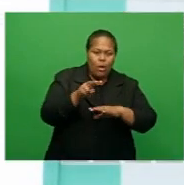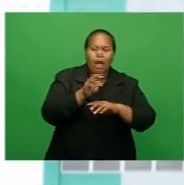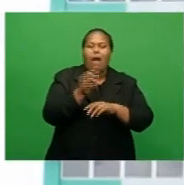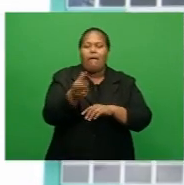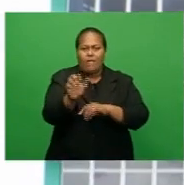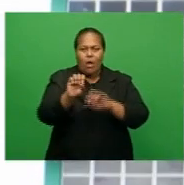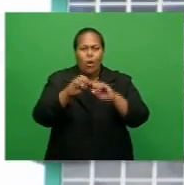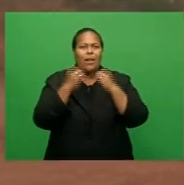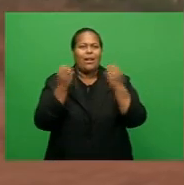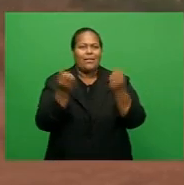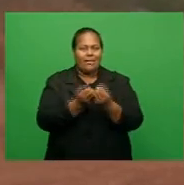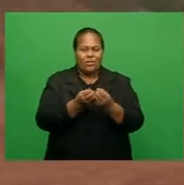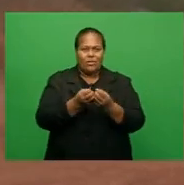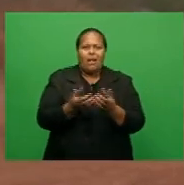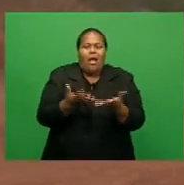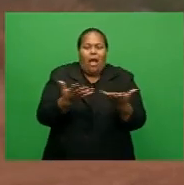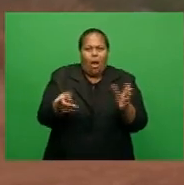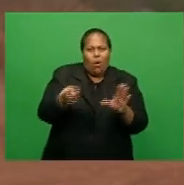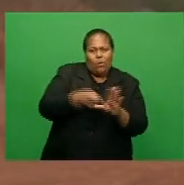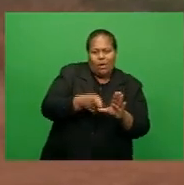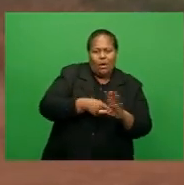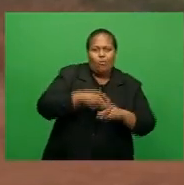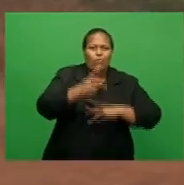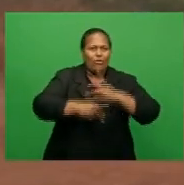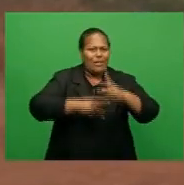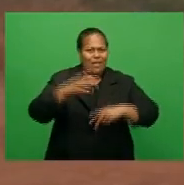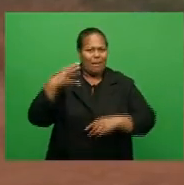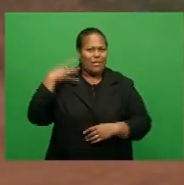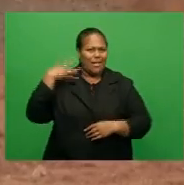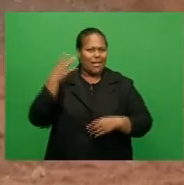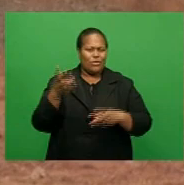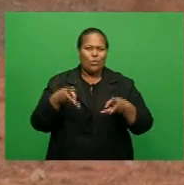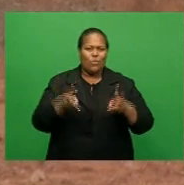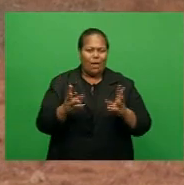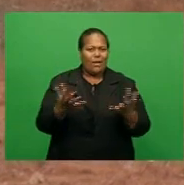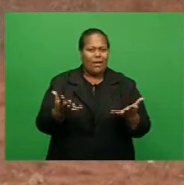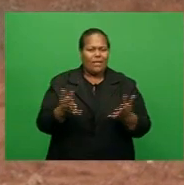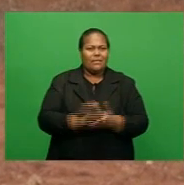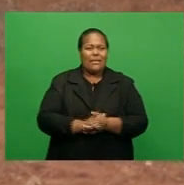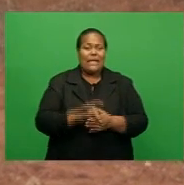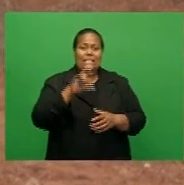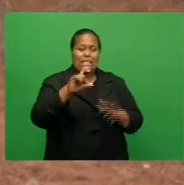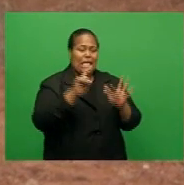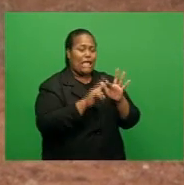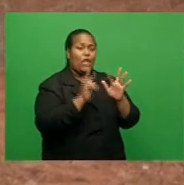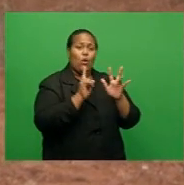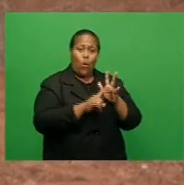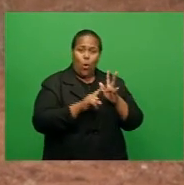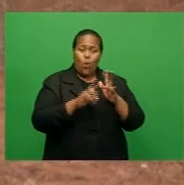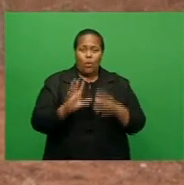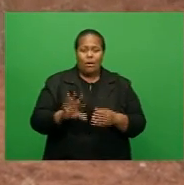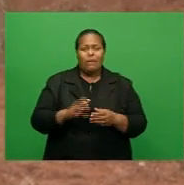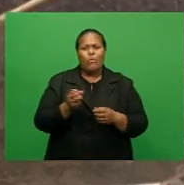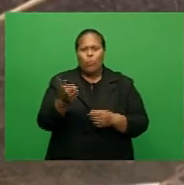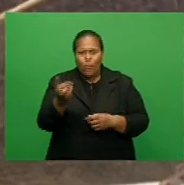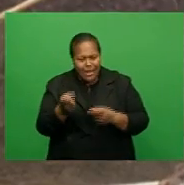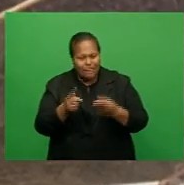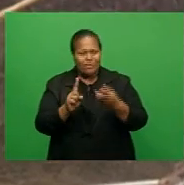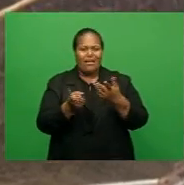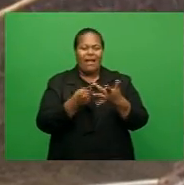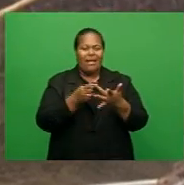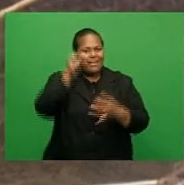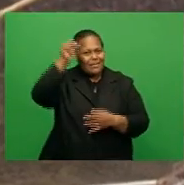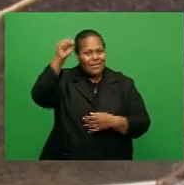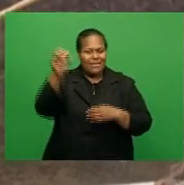processes, application methods and staffing. The eligibility of the CEO and senior managers will also be reassessed.